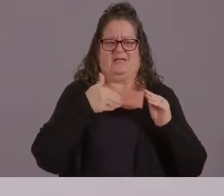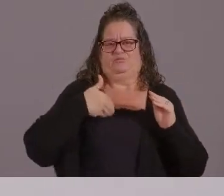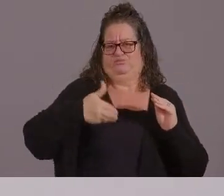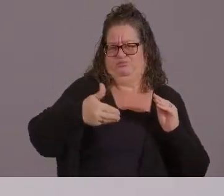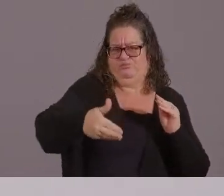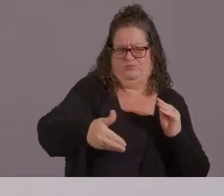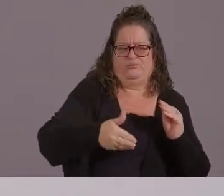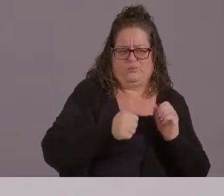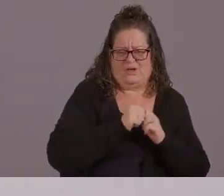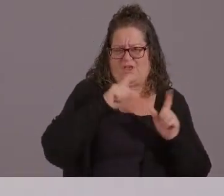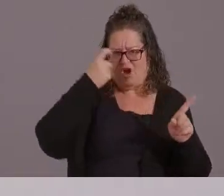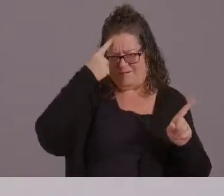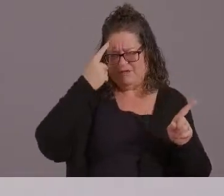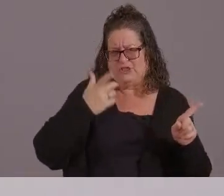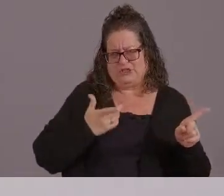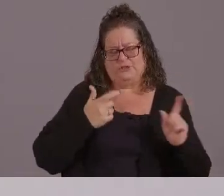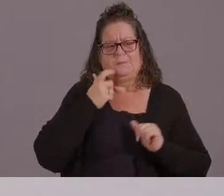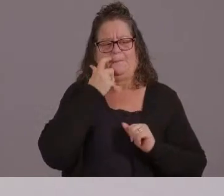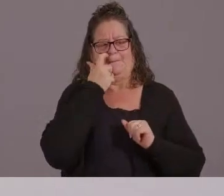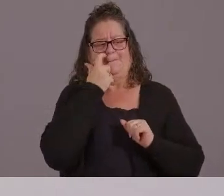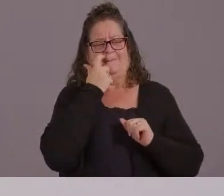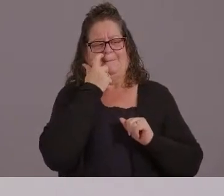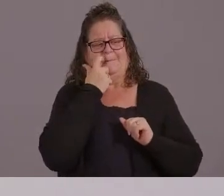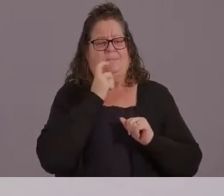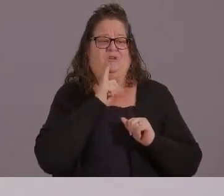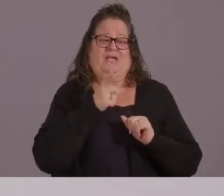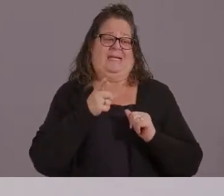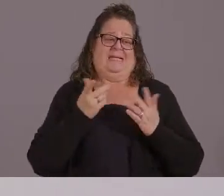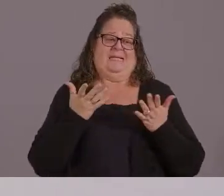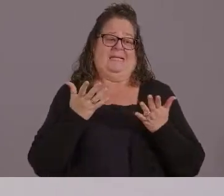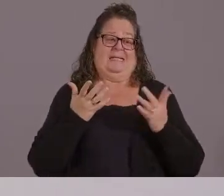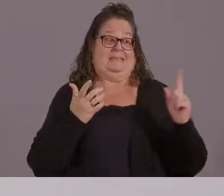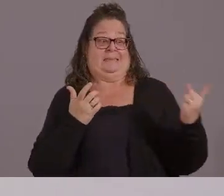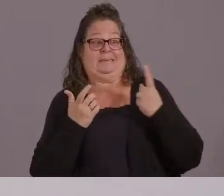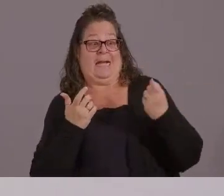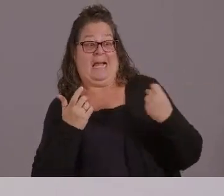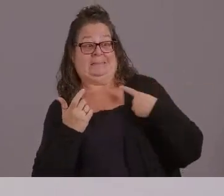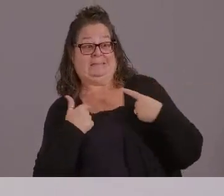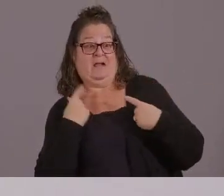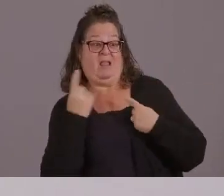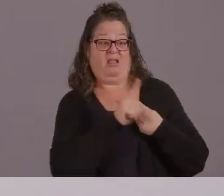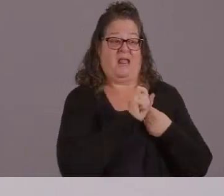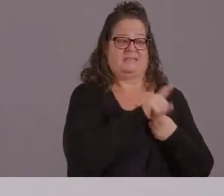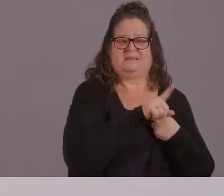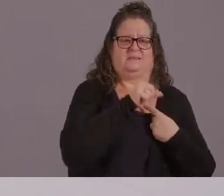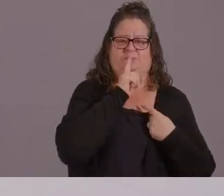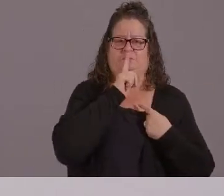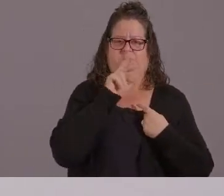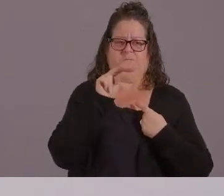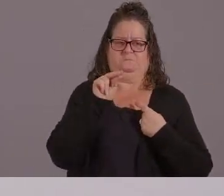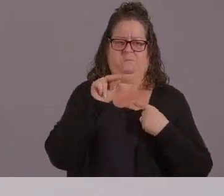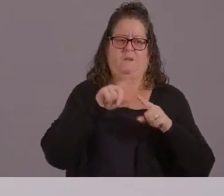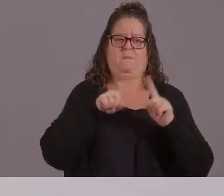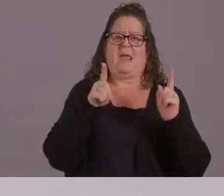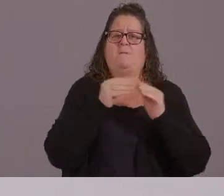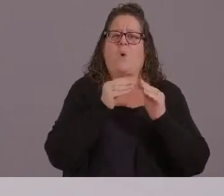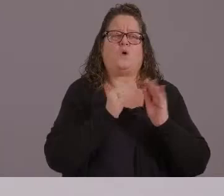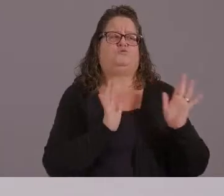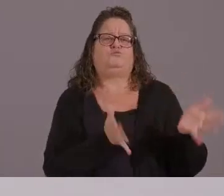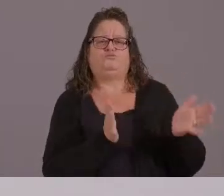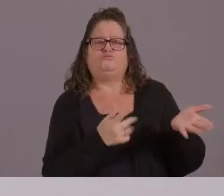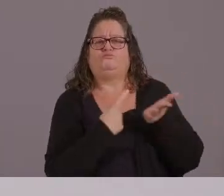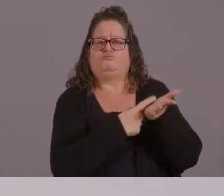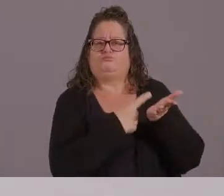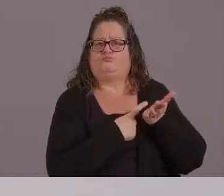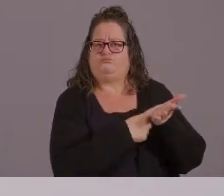well, here's where the data is. You know, we watch what other states are doing as well, and where we are with the